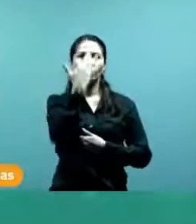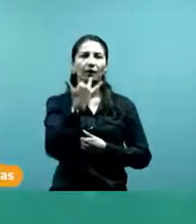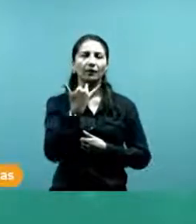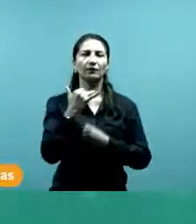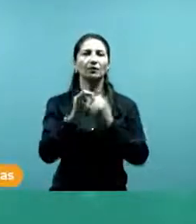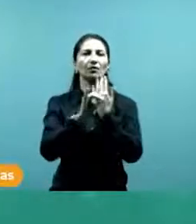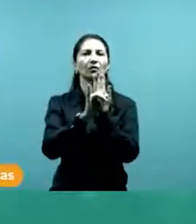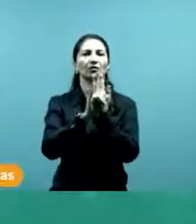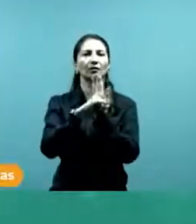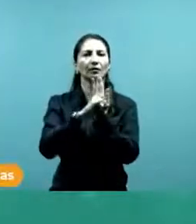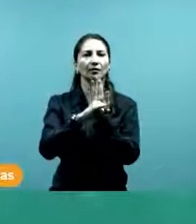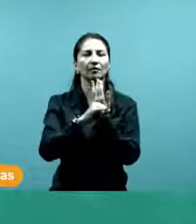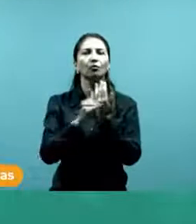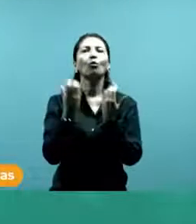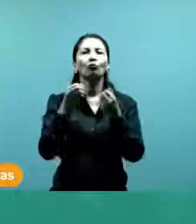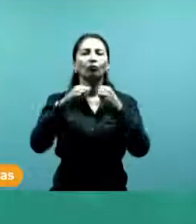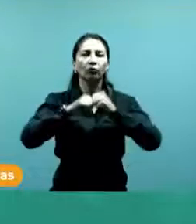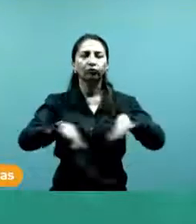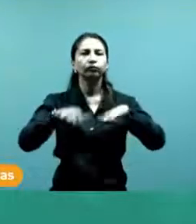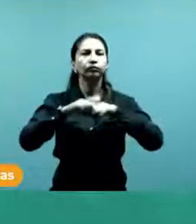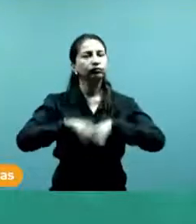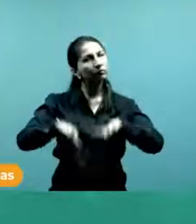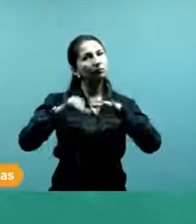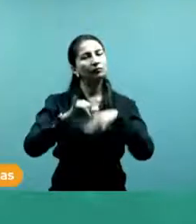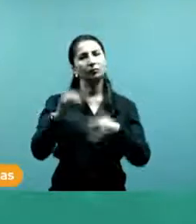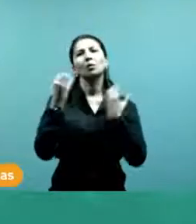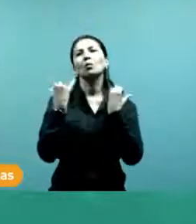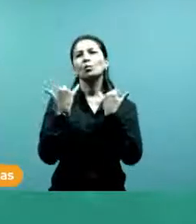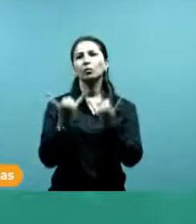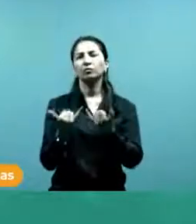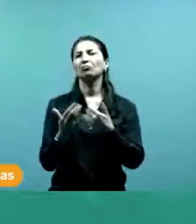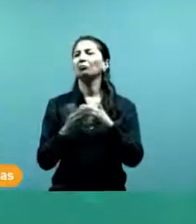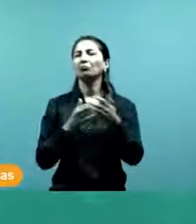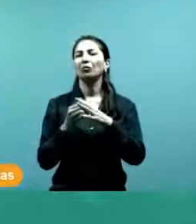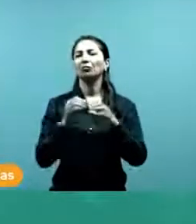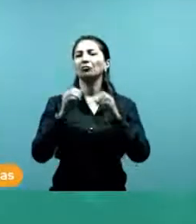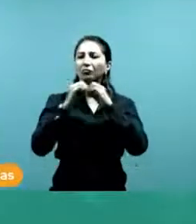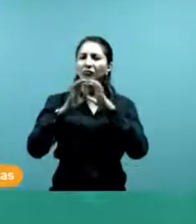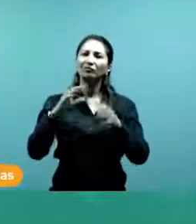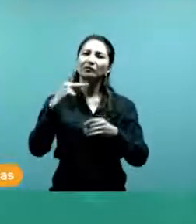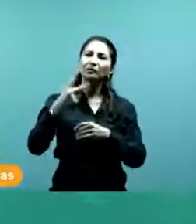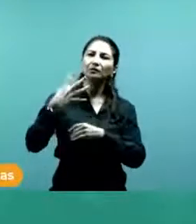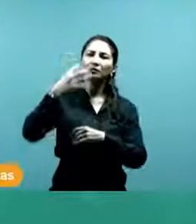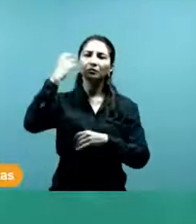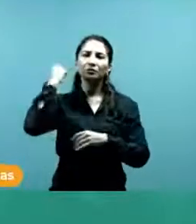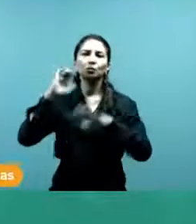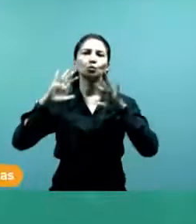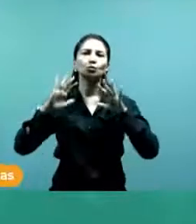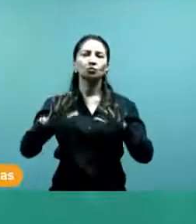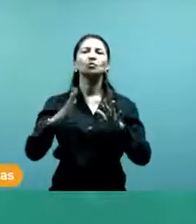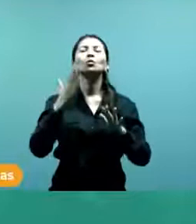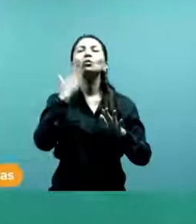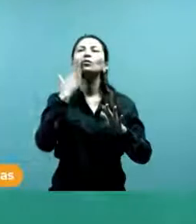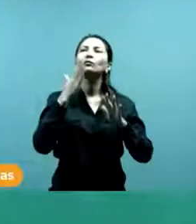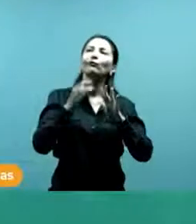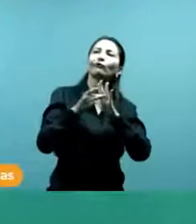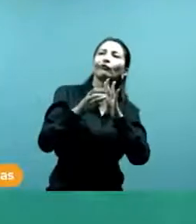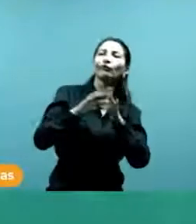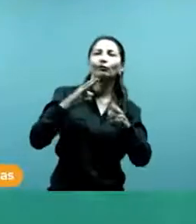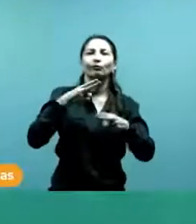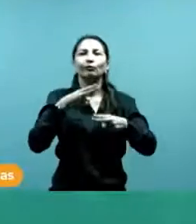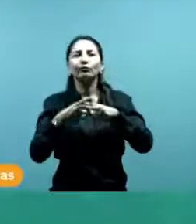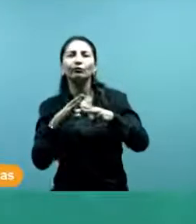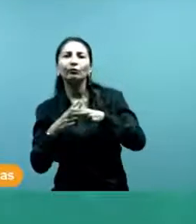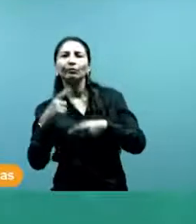Try to post historical todos los días information, poner dates, información histórica, names, de faces, fechas, so nombres, we